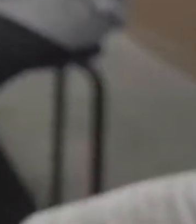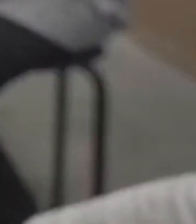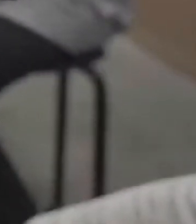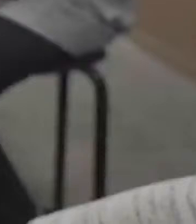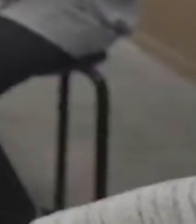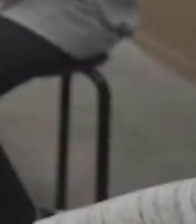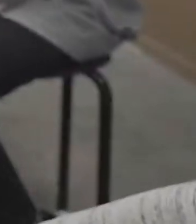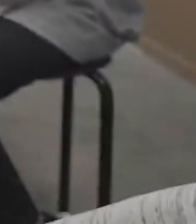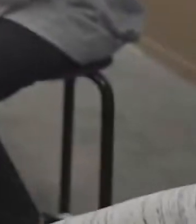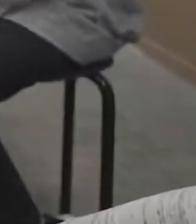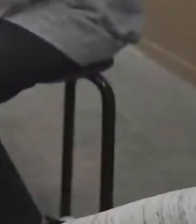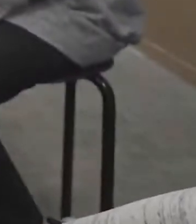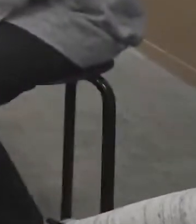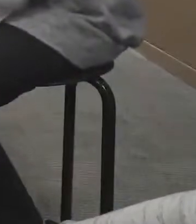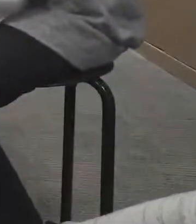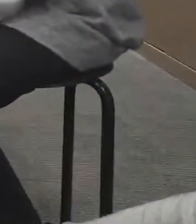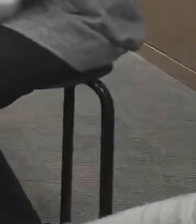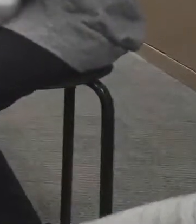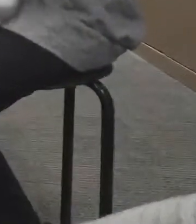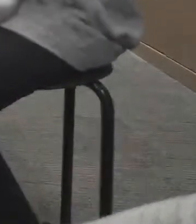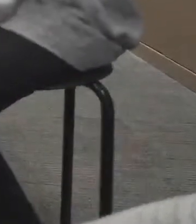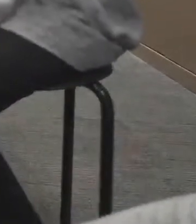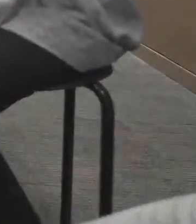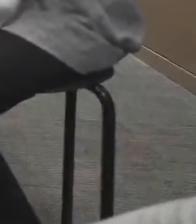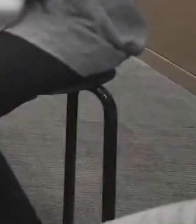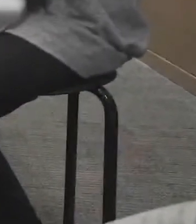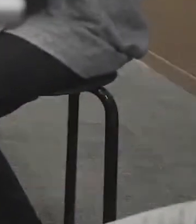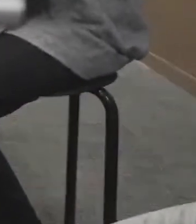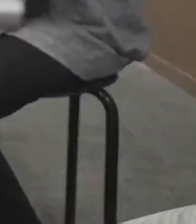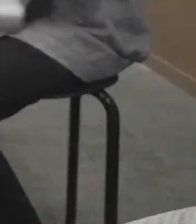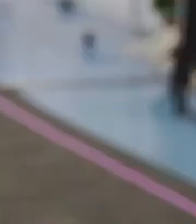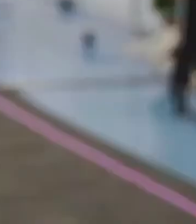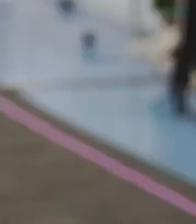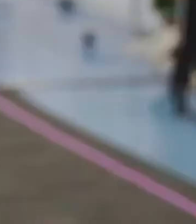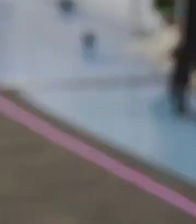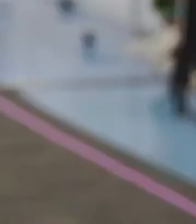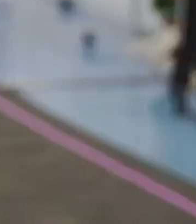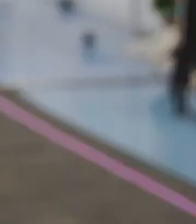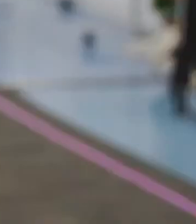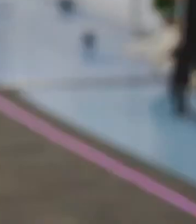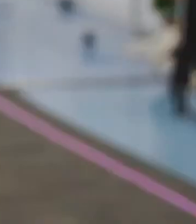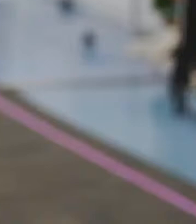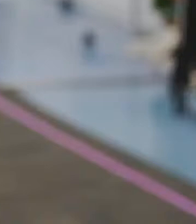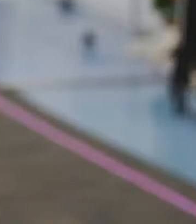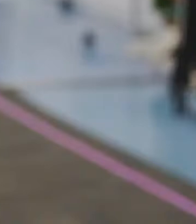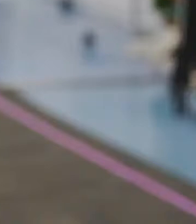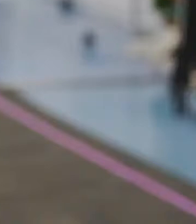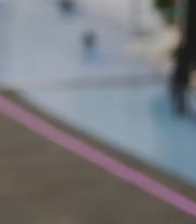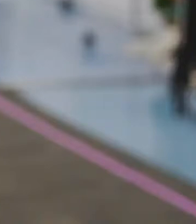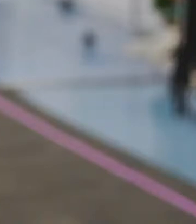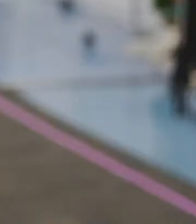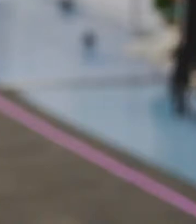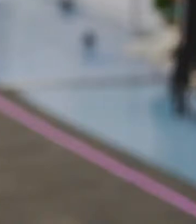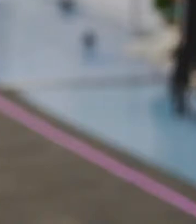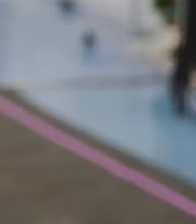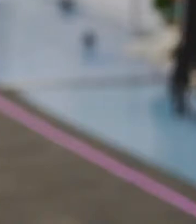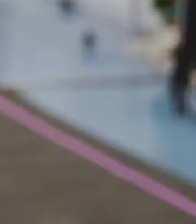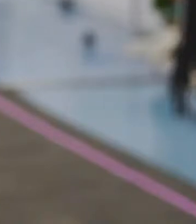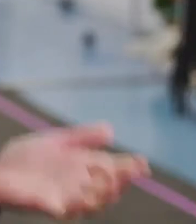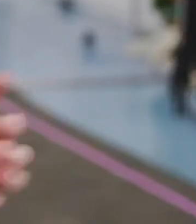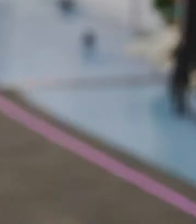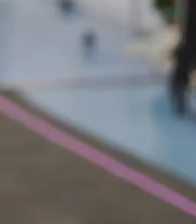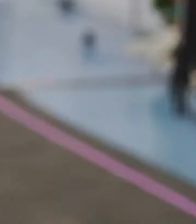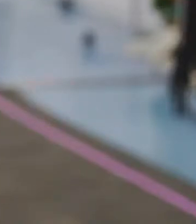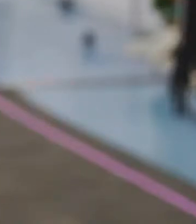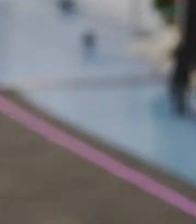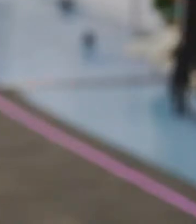every child is capable of creating beautiful music and movement, and it doesn't matter what the level of talent is, they're